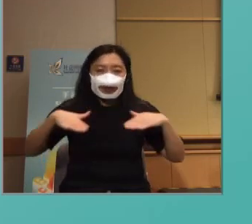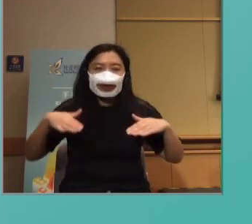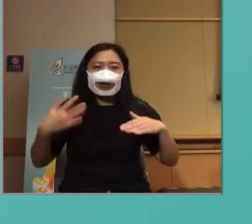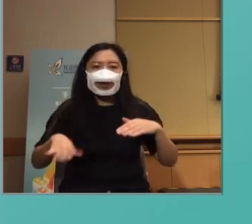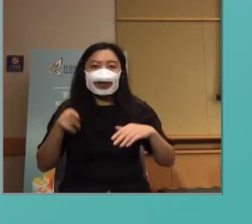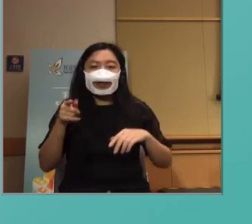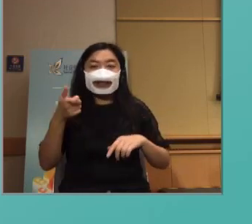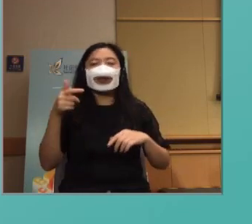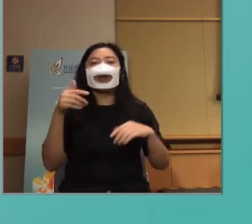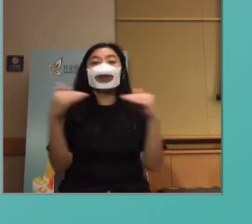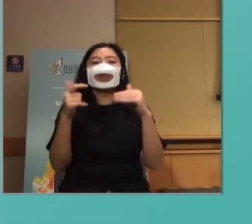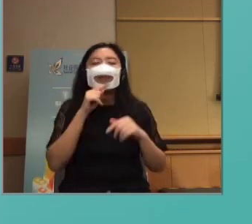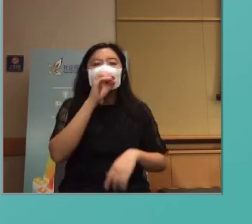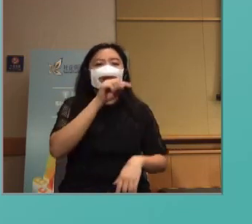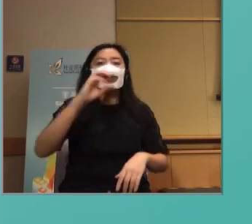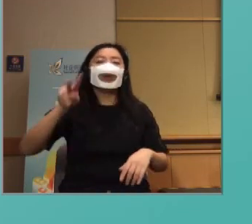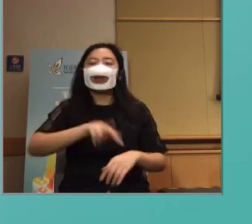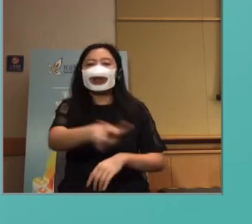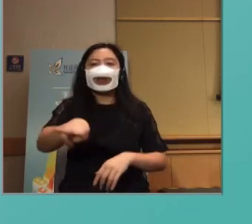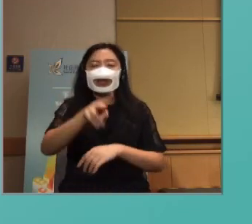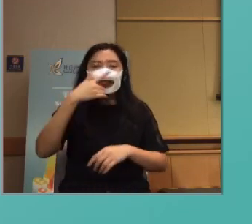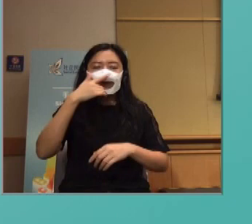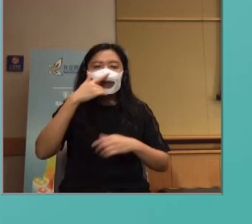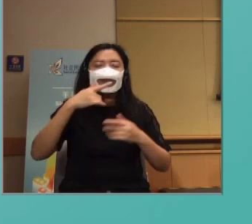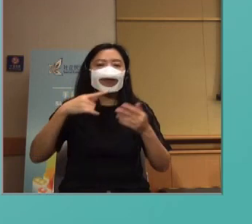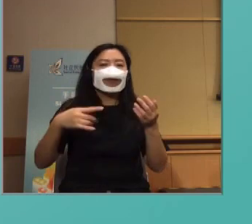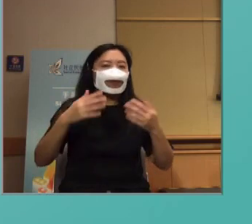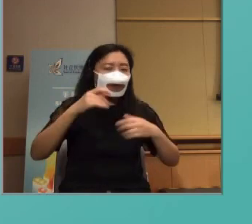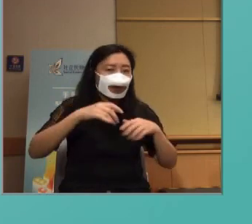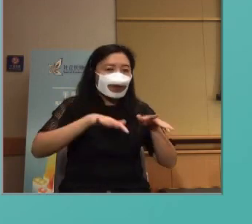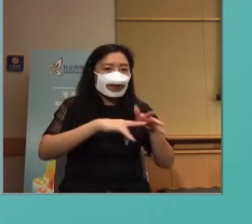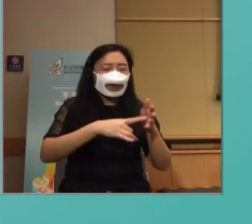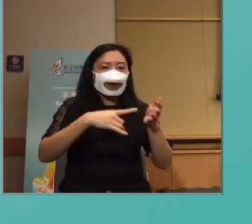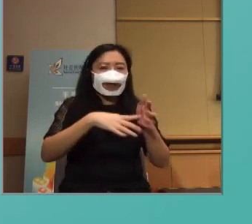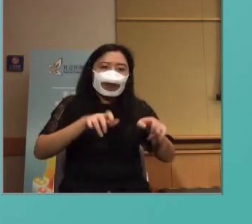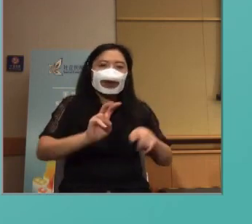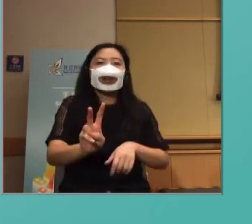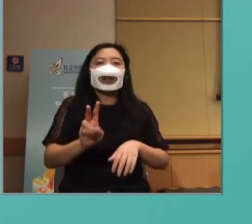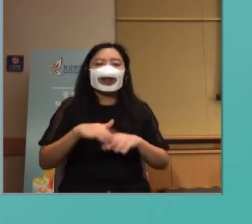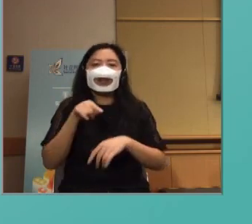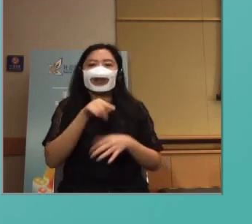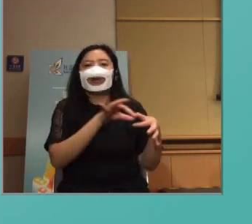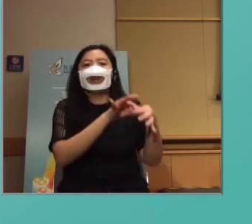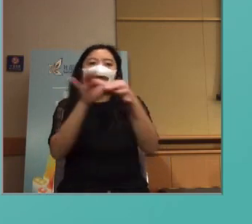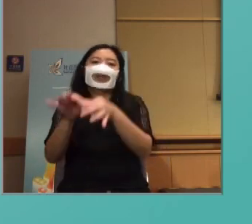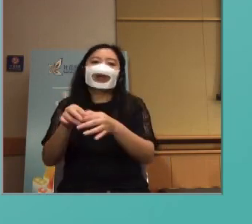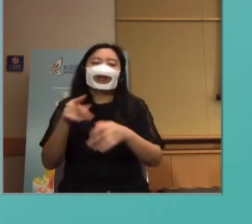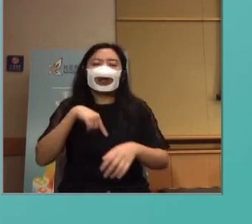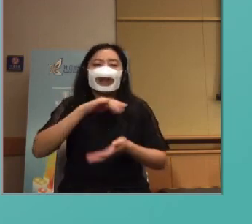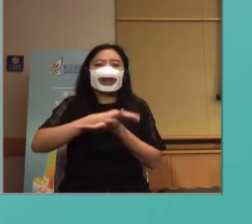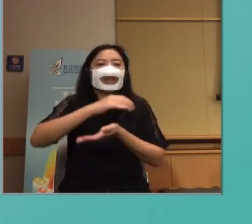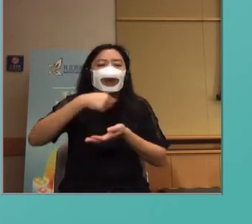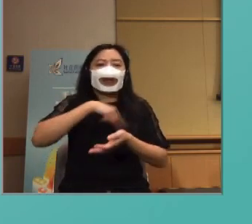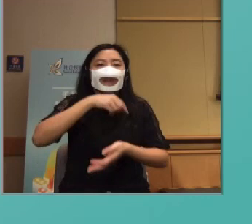blockchains is the same. Within, and NFT being a subset of blockchain will experience the same thing. NFTs, have they fallen by 60%? No, I